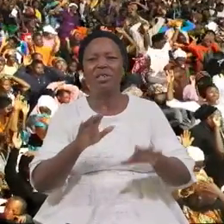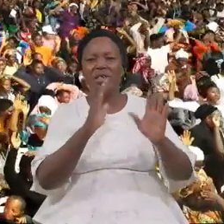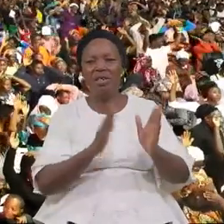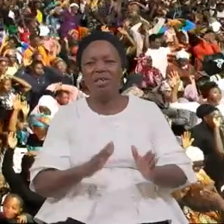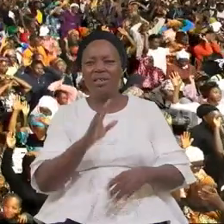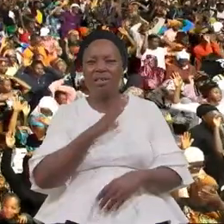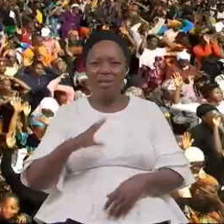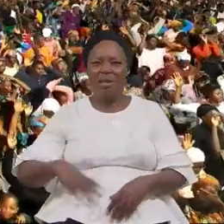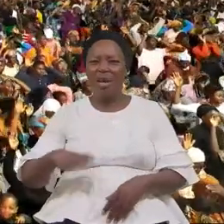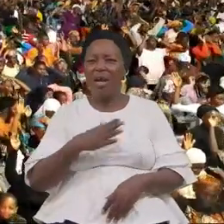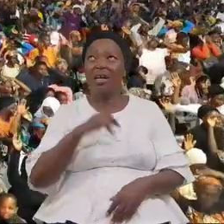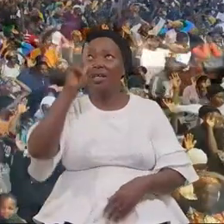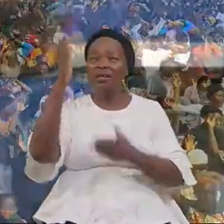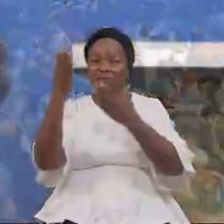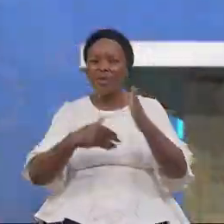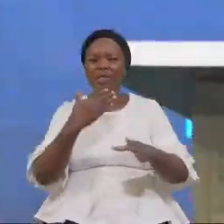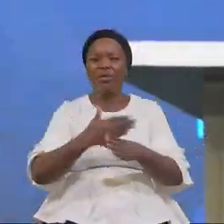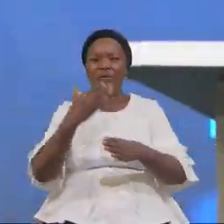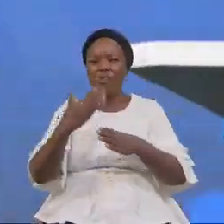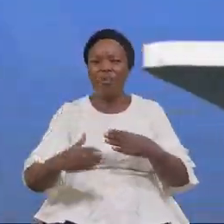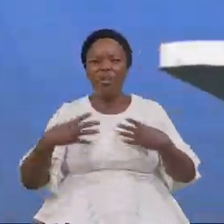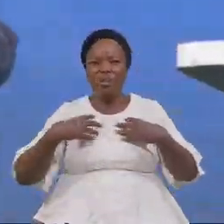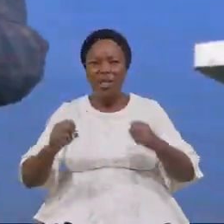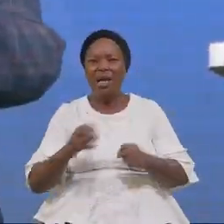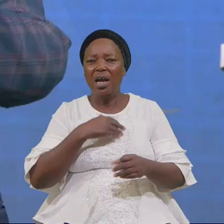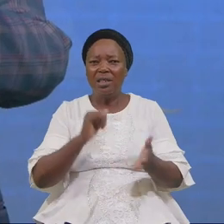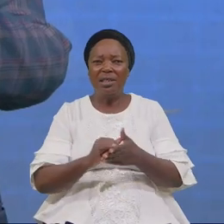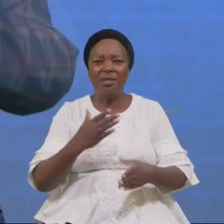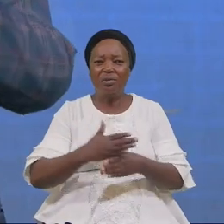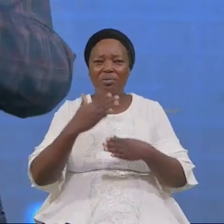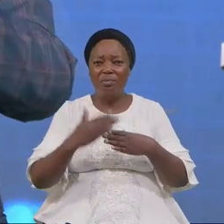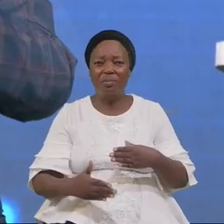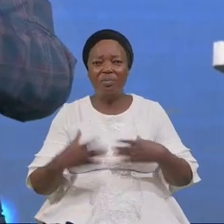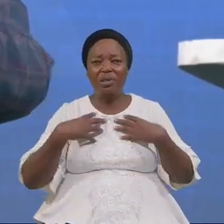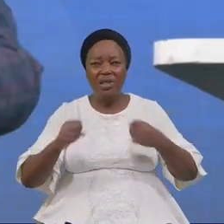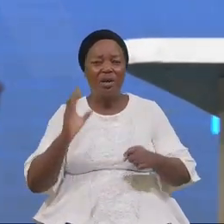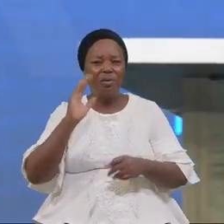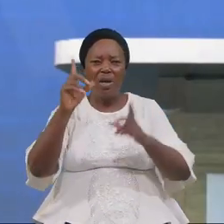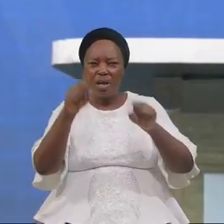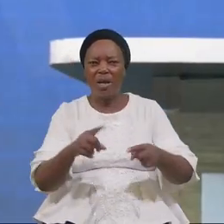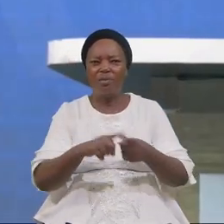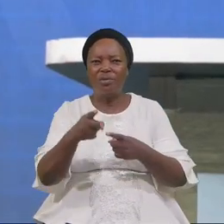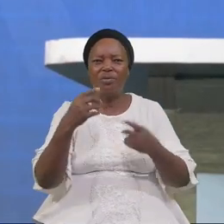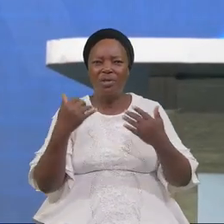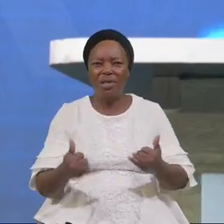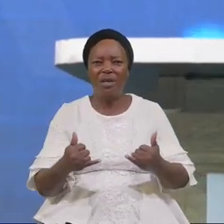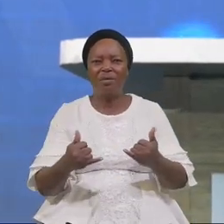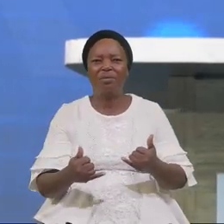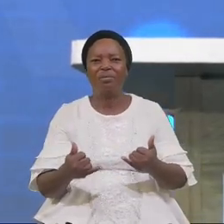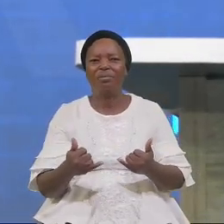he brings complete cure. And that complete cure will come to you right